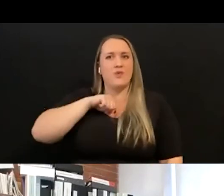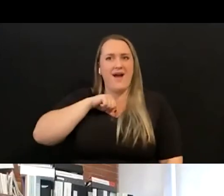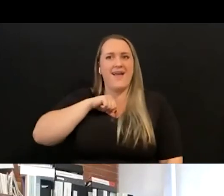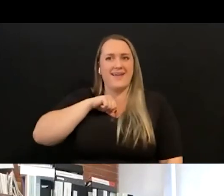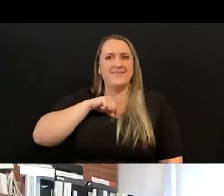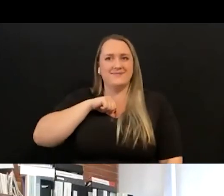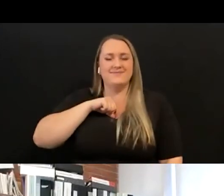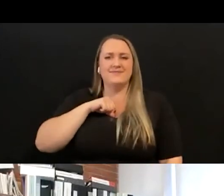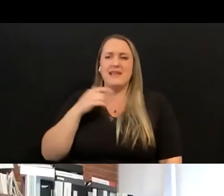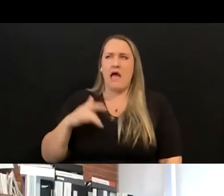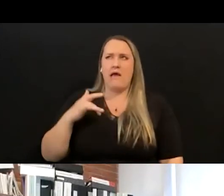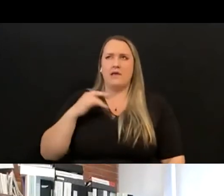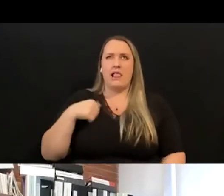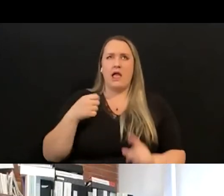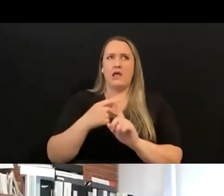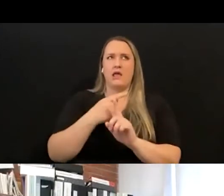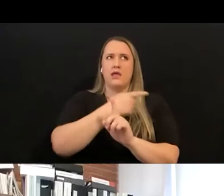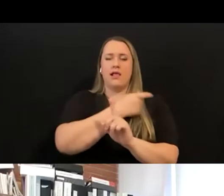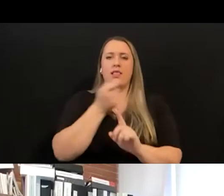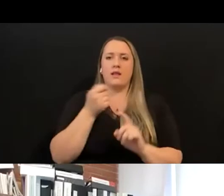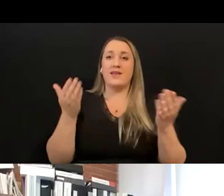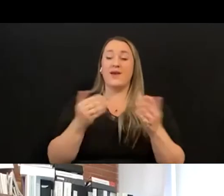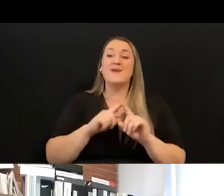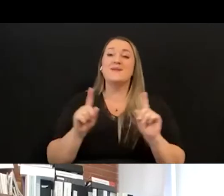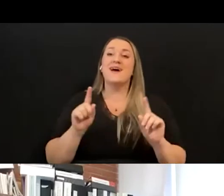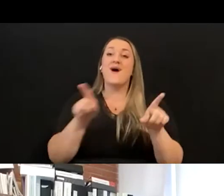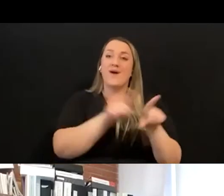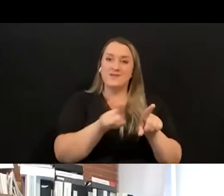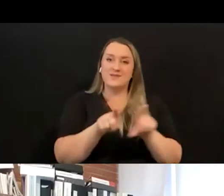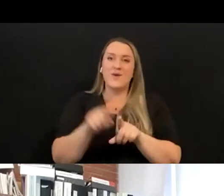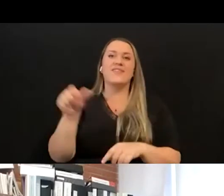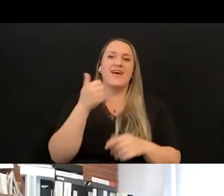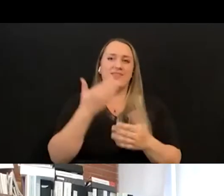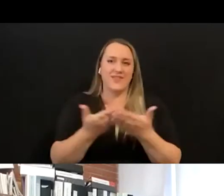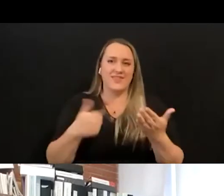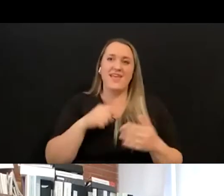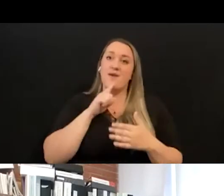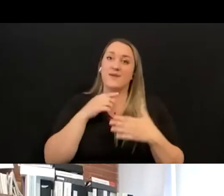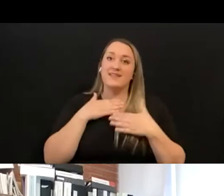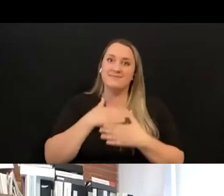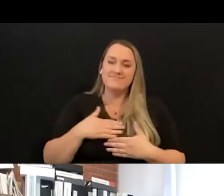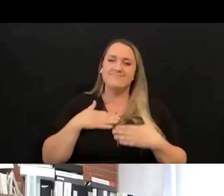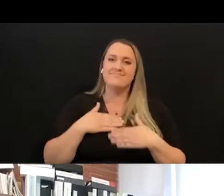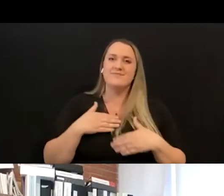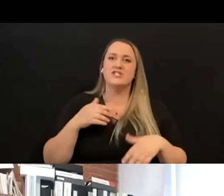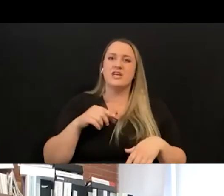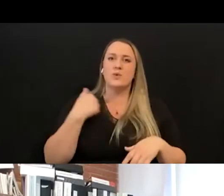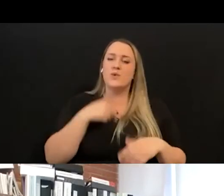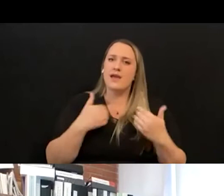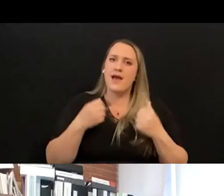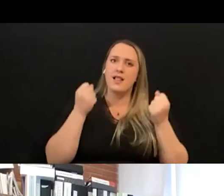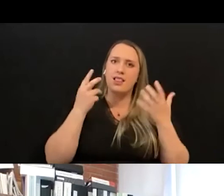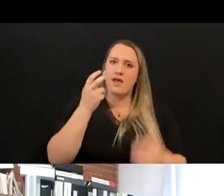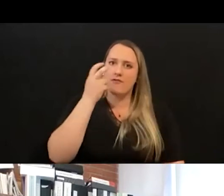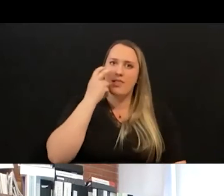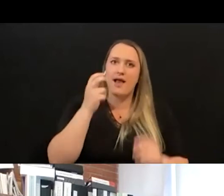I feel like I'm going off track a bit here, but we also, the other thing that I'm really pleased about, we had a lot of blind artists in the show,